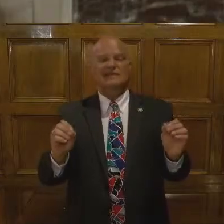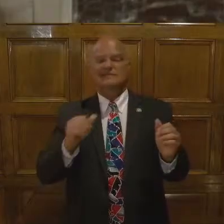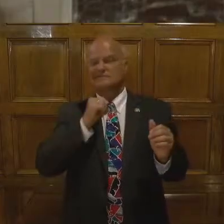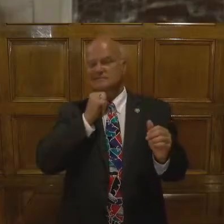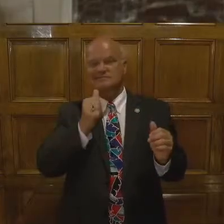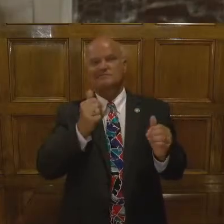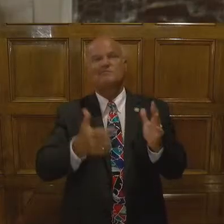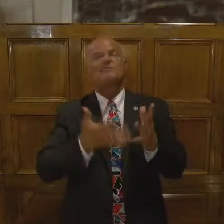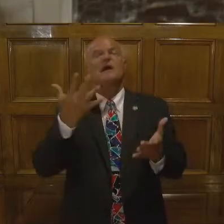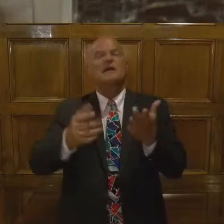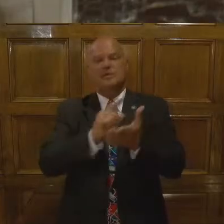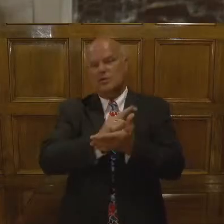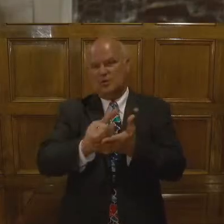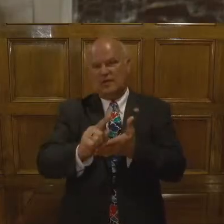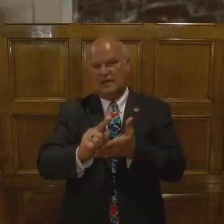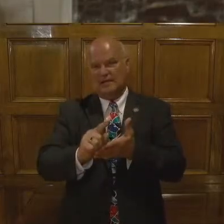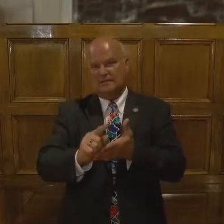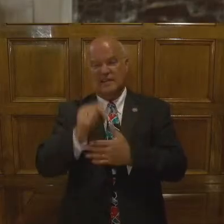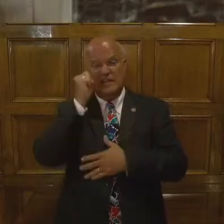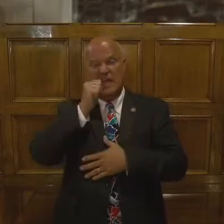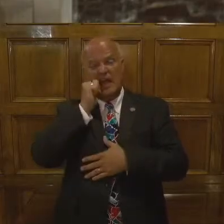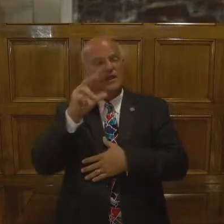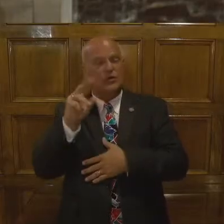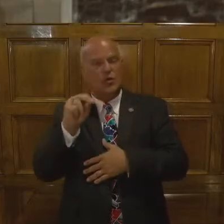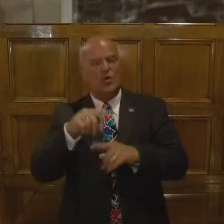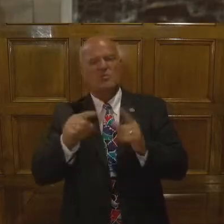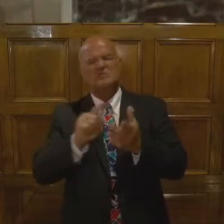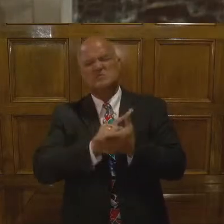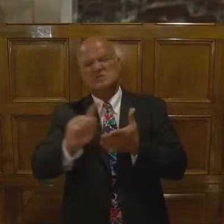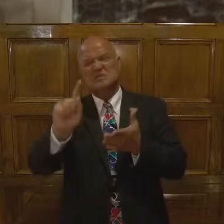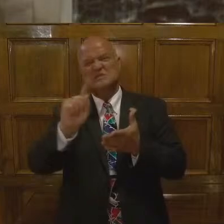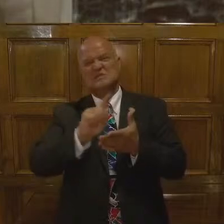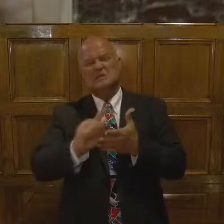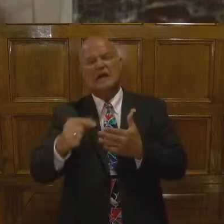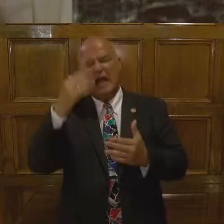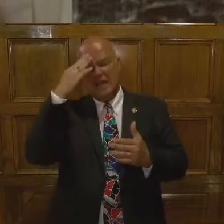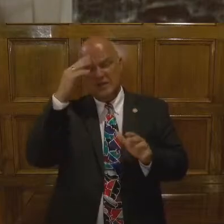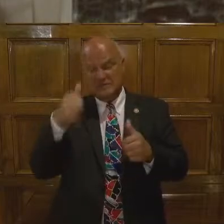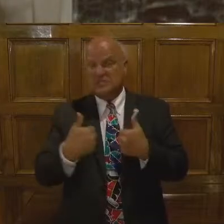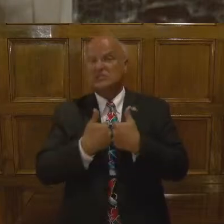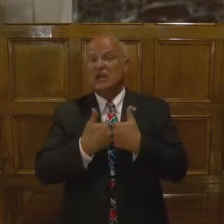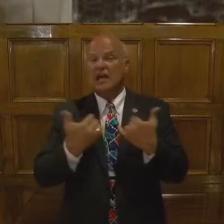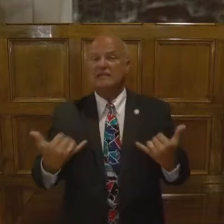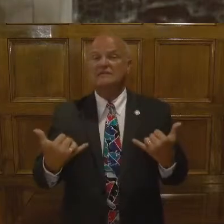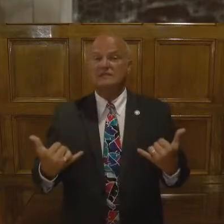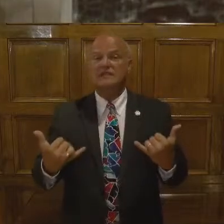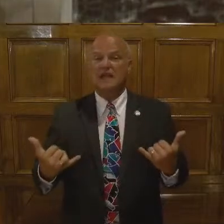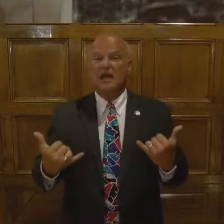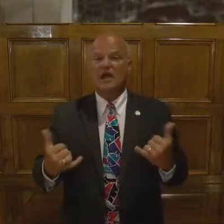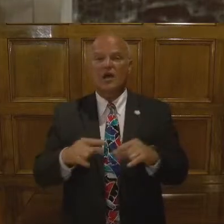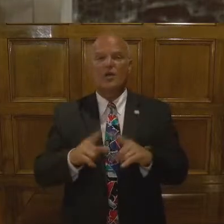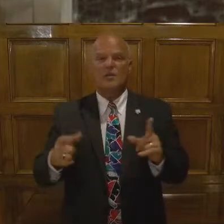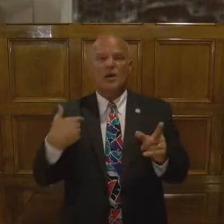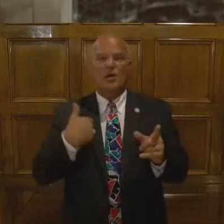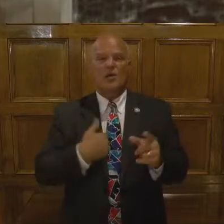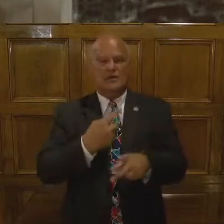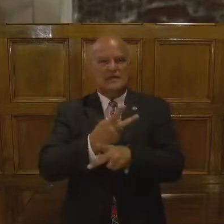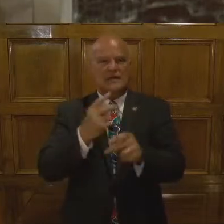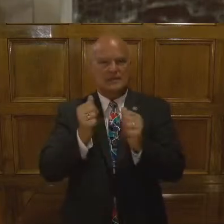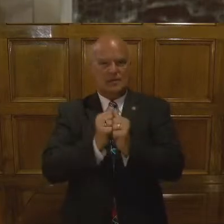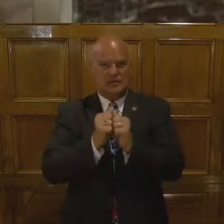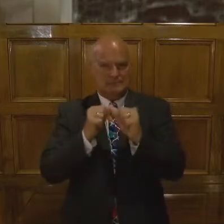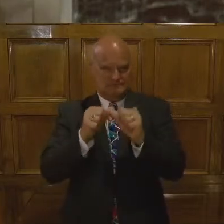week periodically. So I know that's a little bit of challenge, but we're keeping with